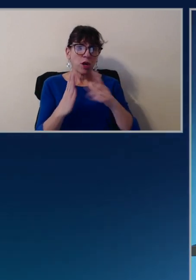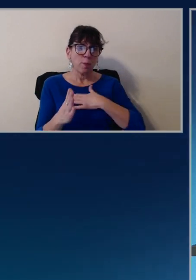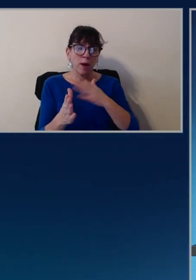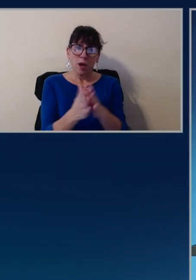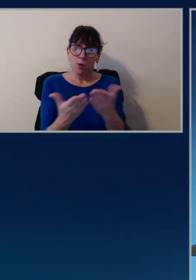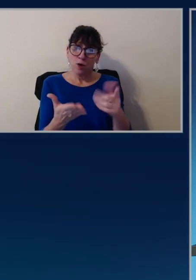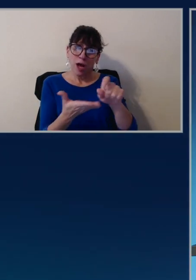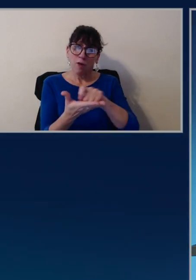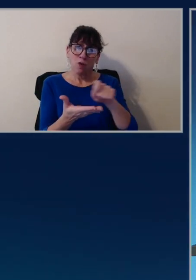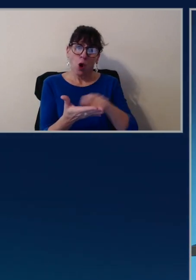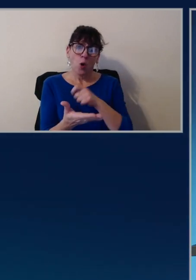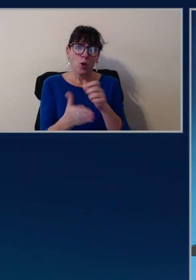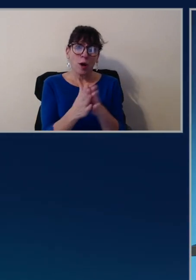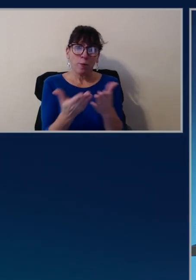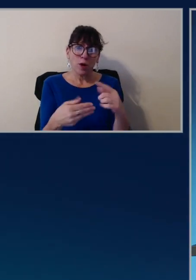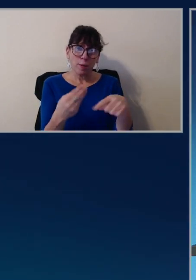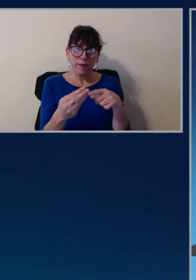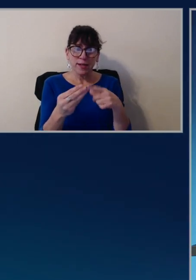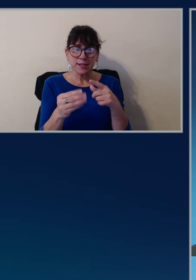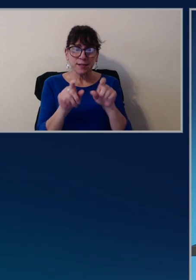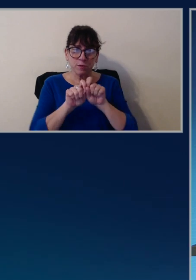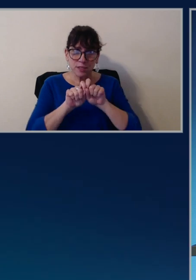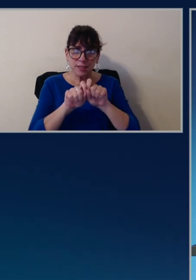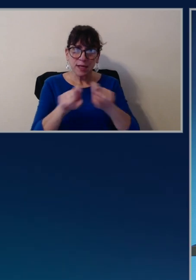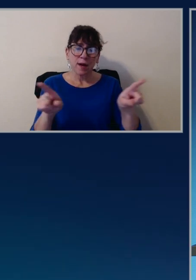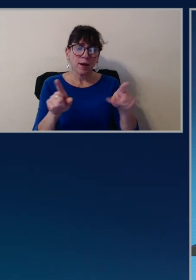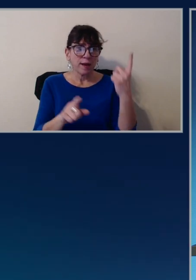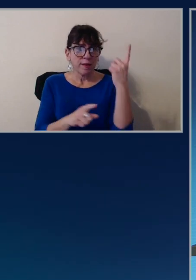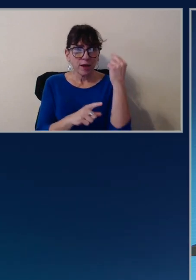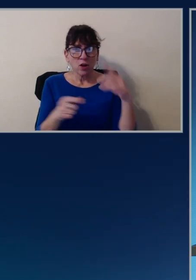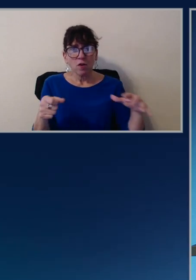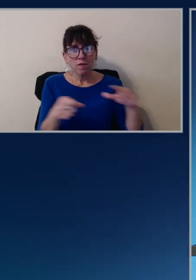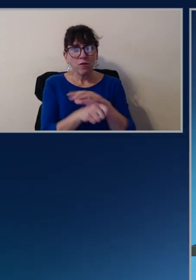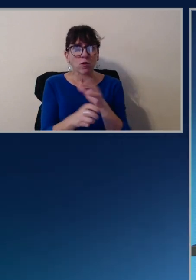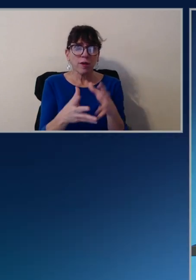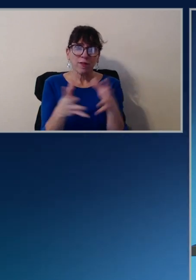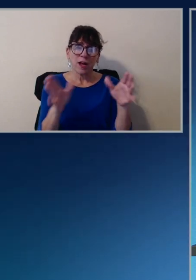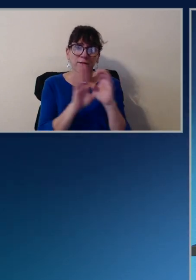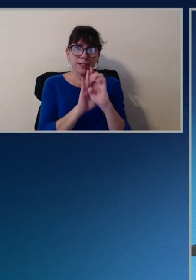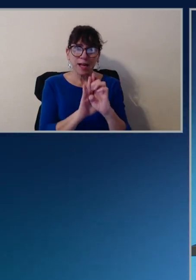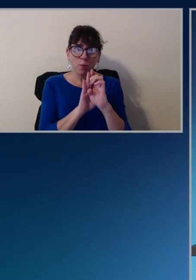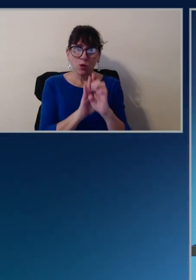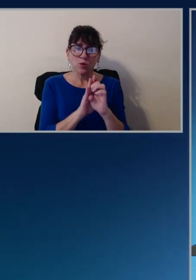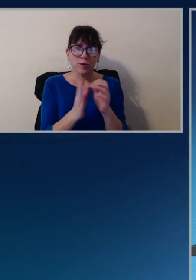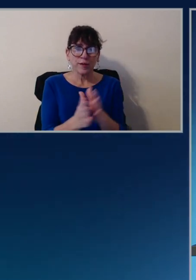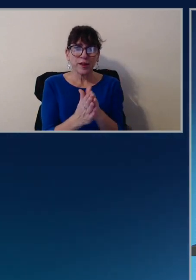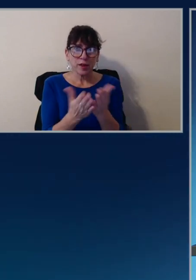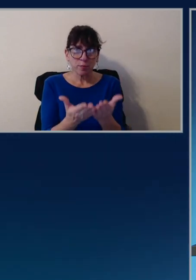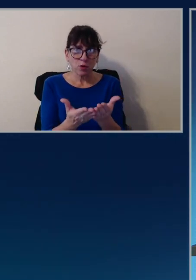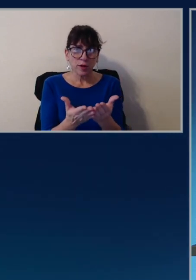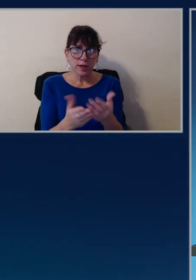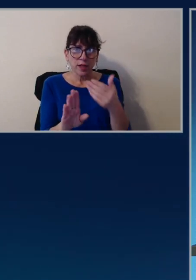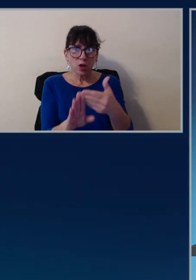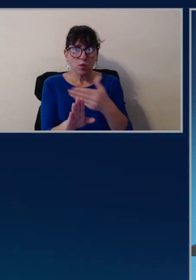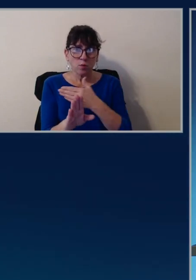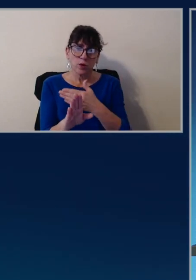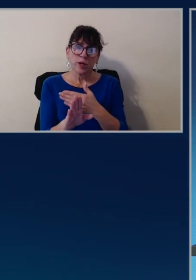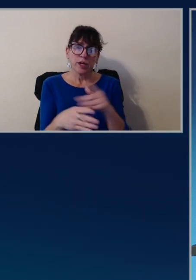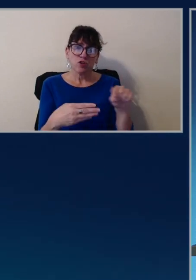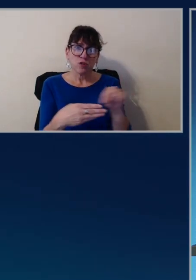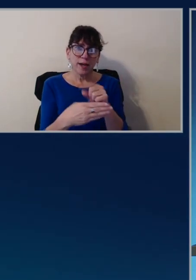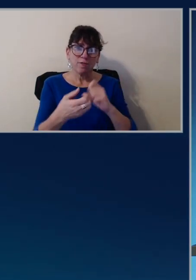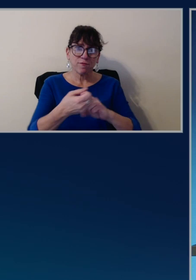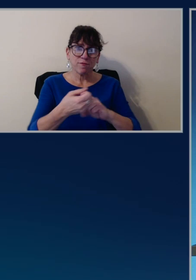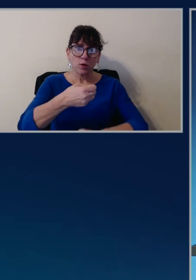this. It came out last year. It's full of lots of examples. So the book covers pre-training foundation models